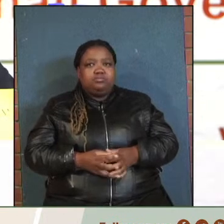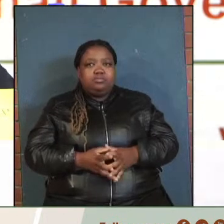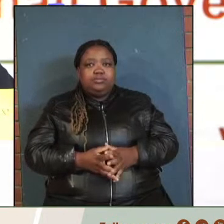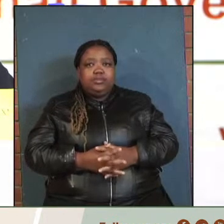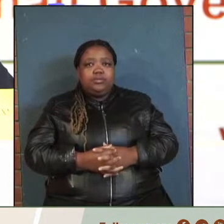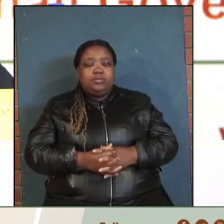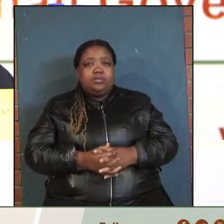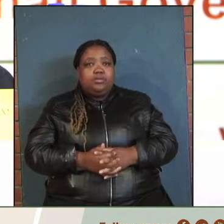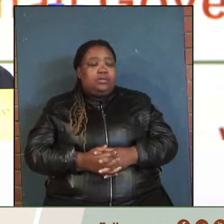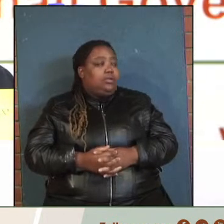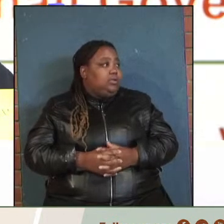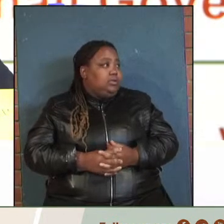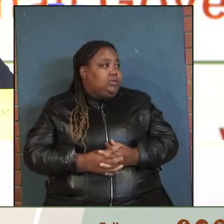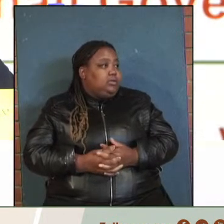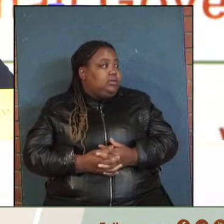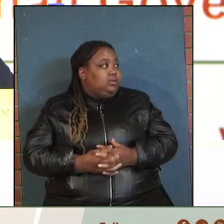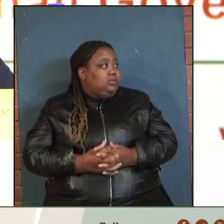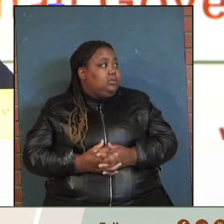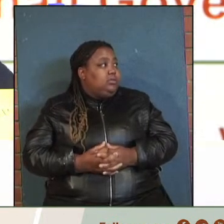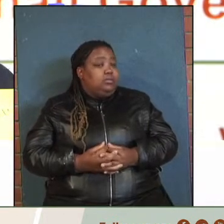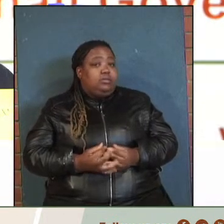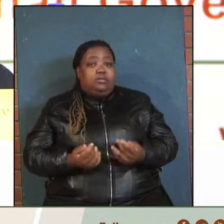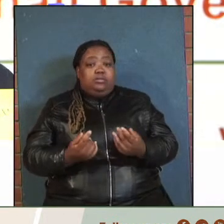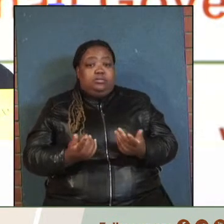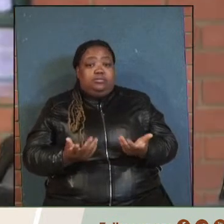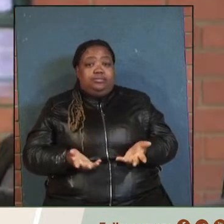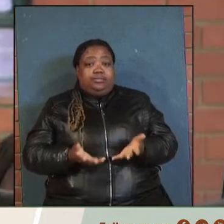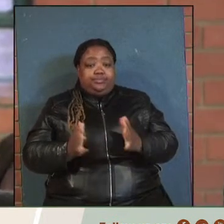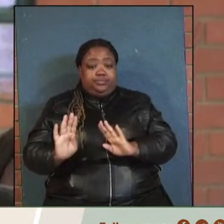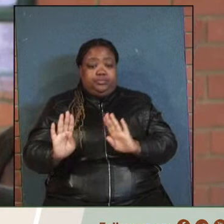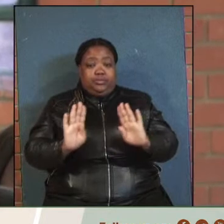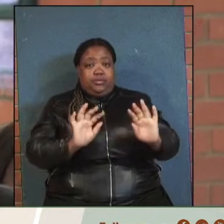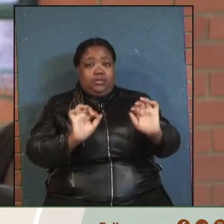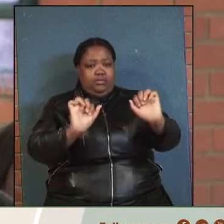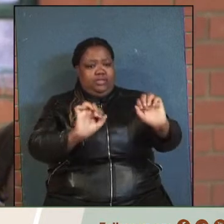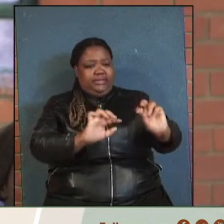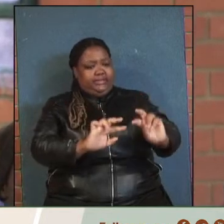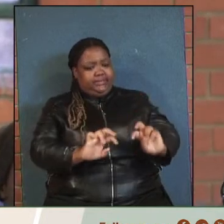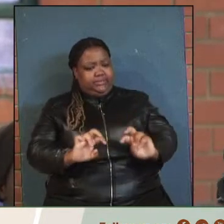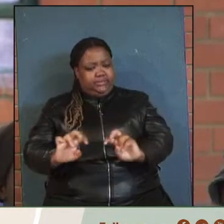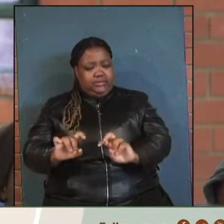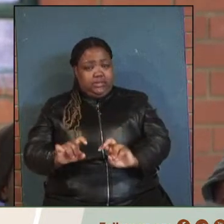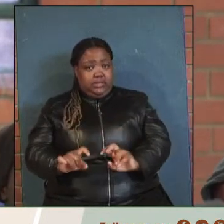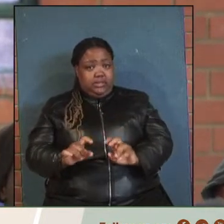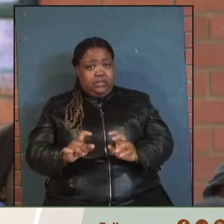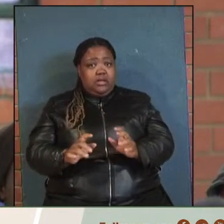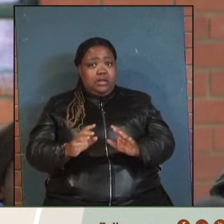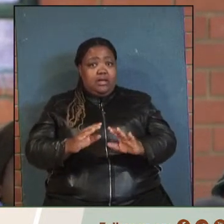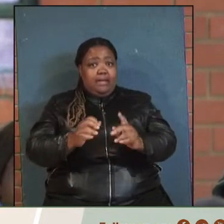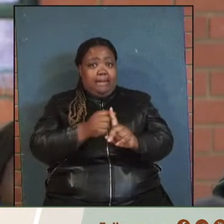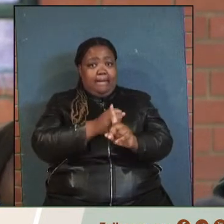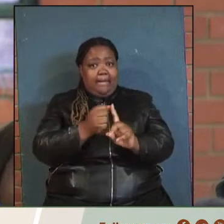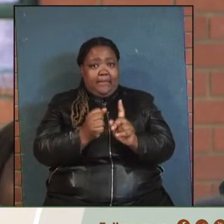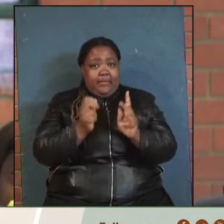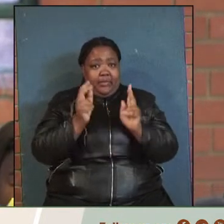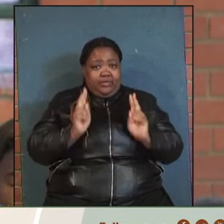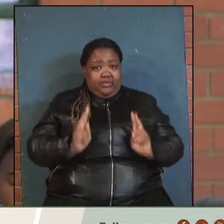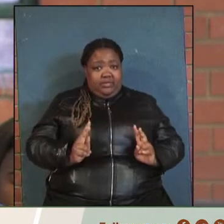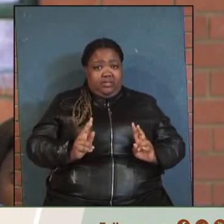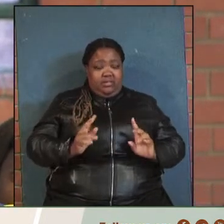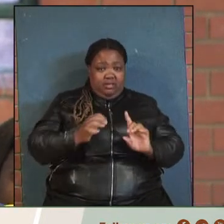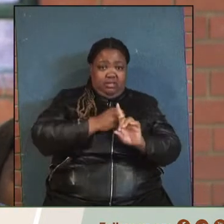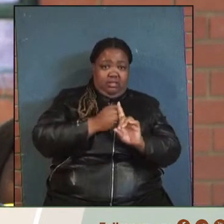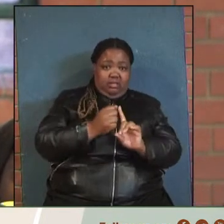We proceed. Examine your behavior. Abuse is not just physical. Both words and actions can inflict